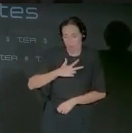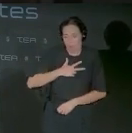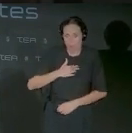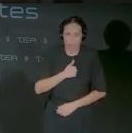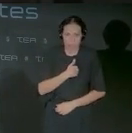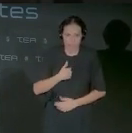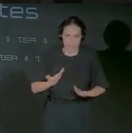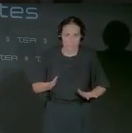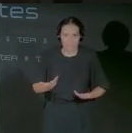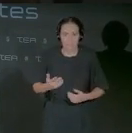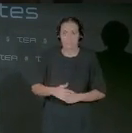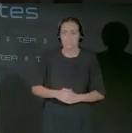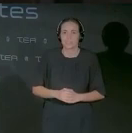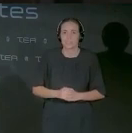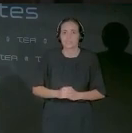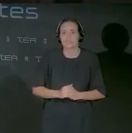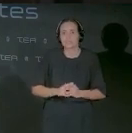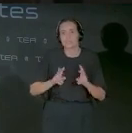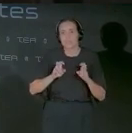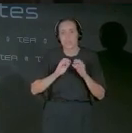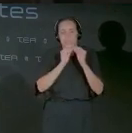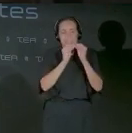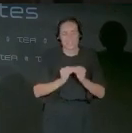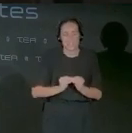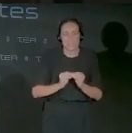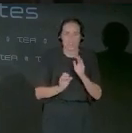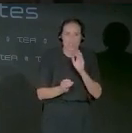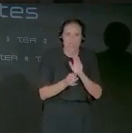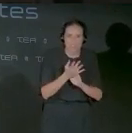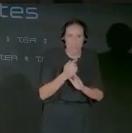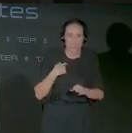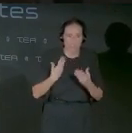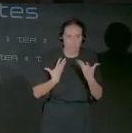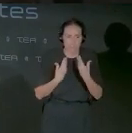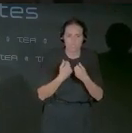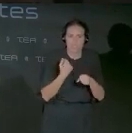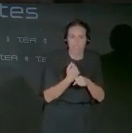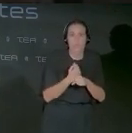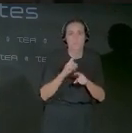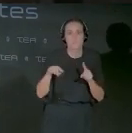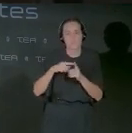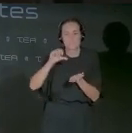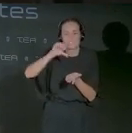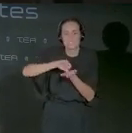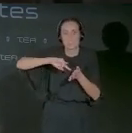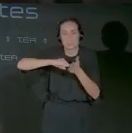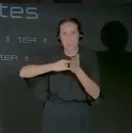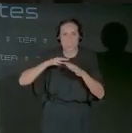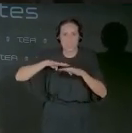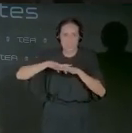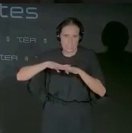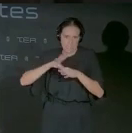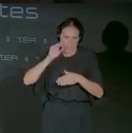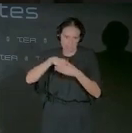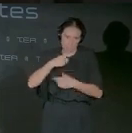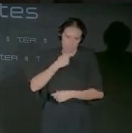what I really like about it in particular is that, you know, we have all those big concepts like generative